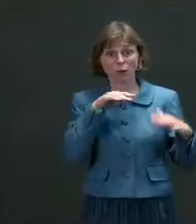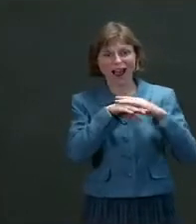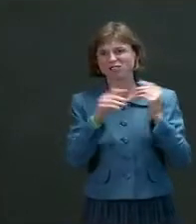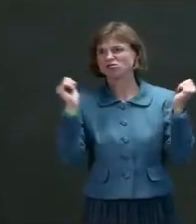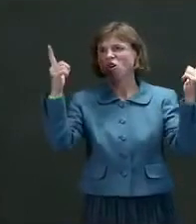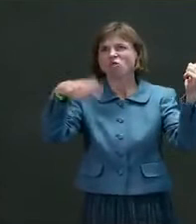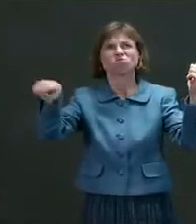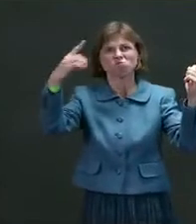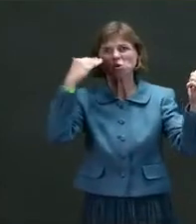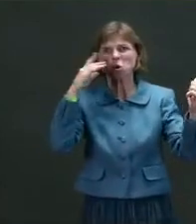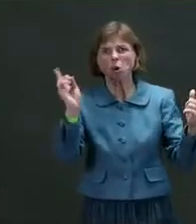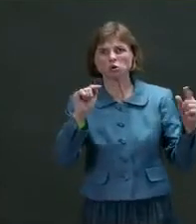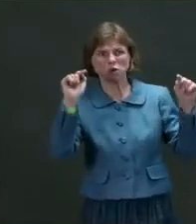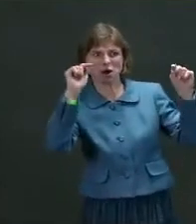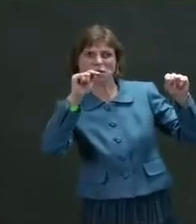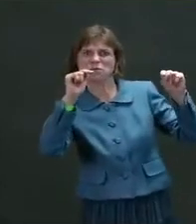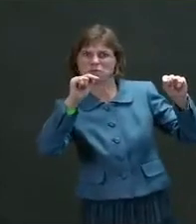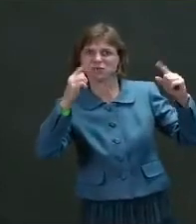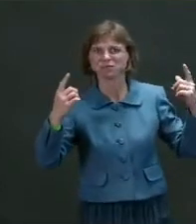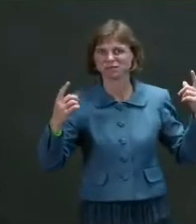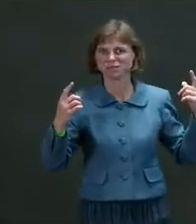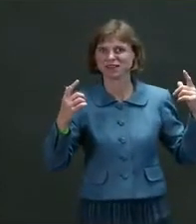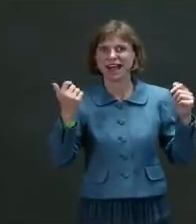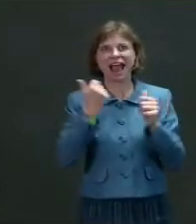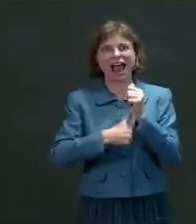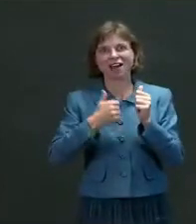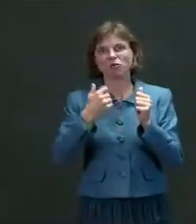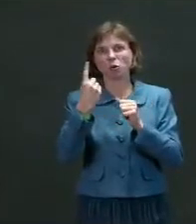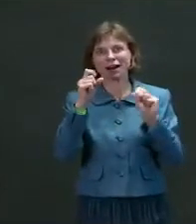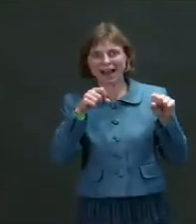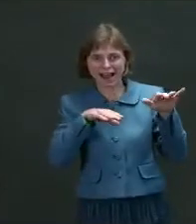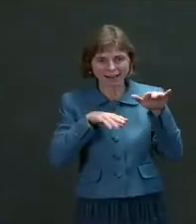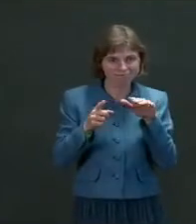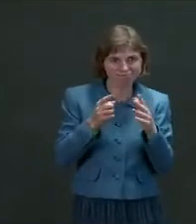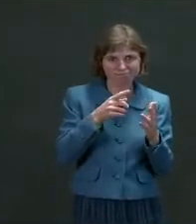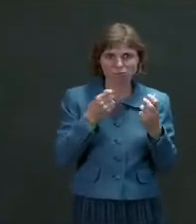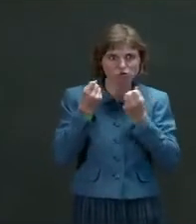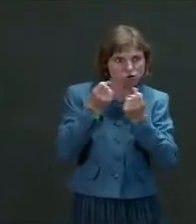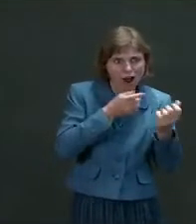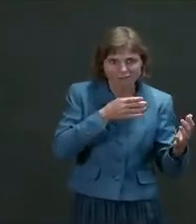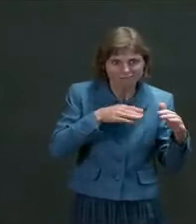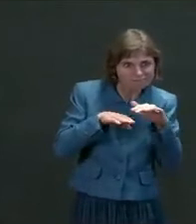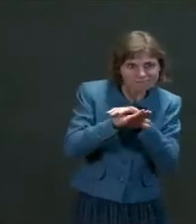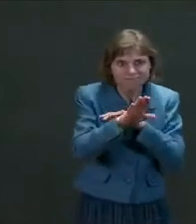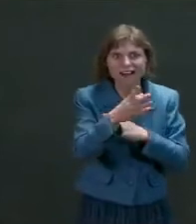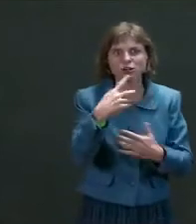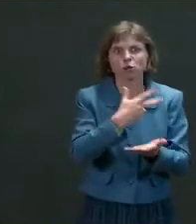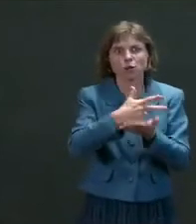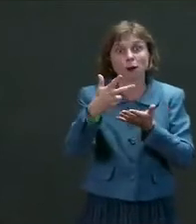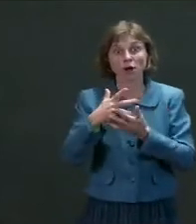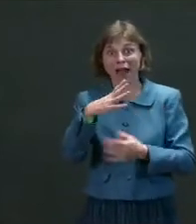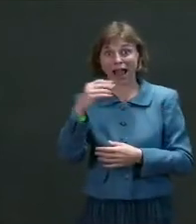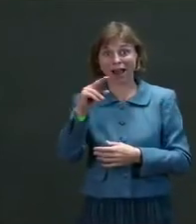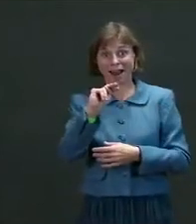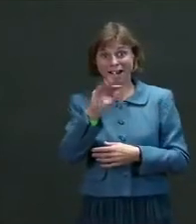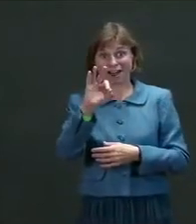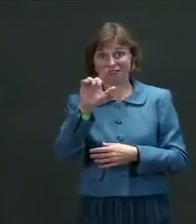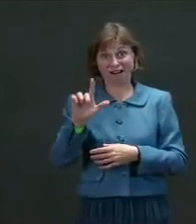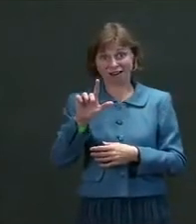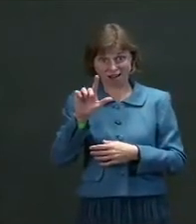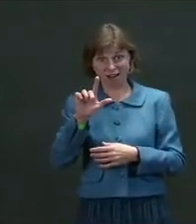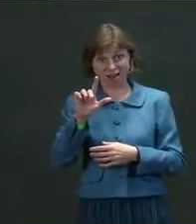is. We can do freeway signs so that people can easily navigate into the parking lot. And with the NFL season in Arizona being over,